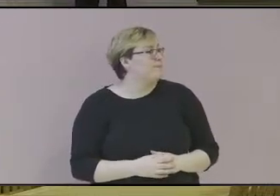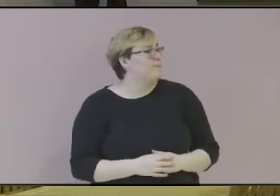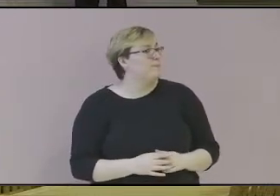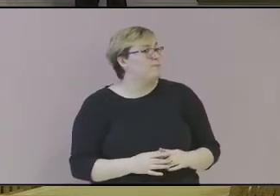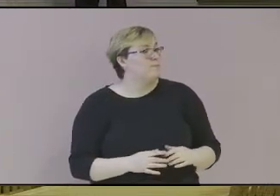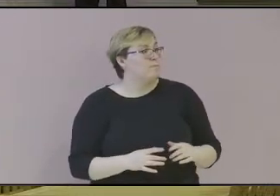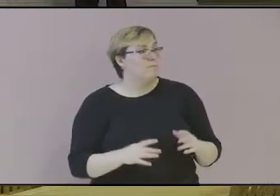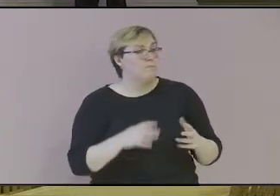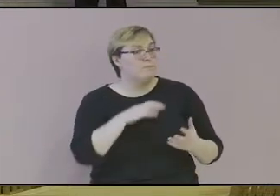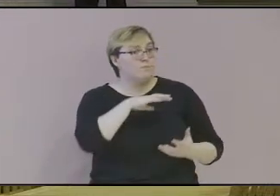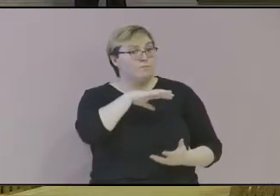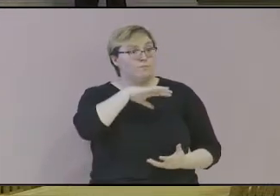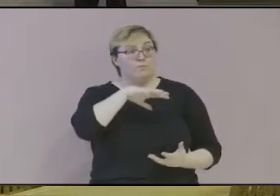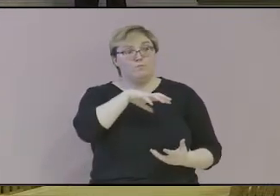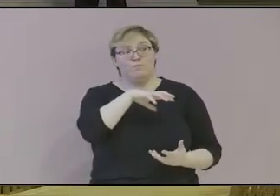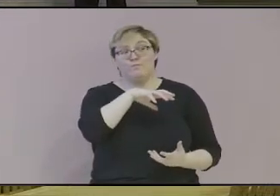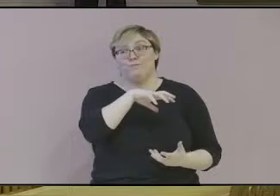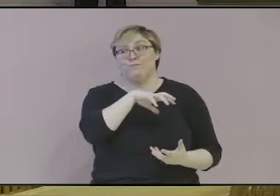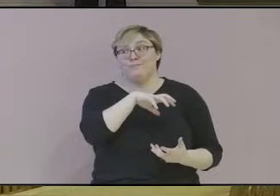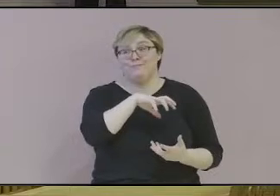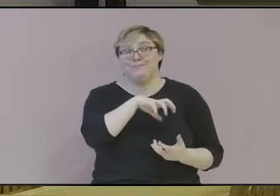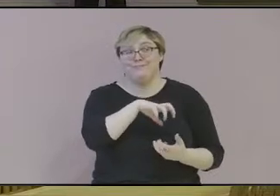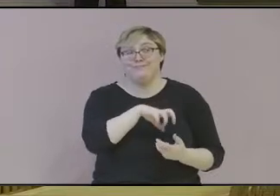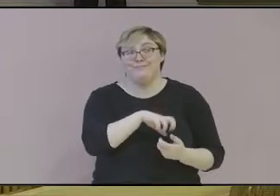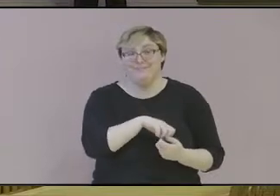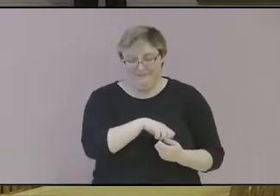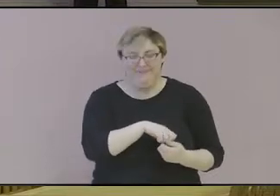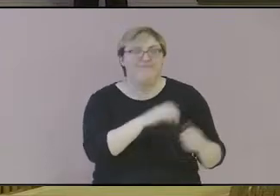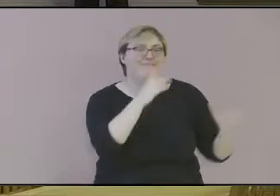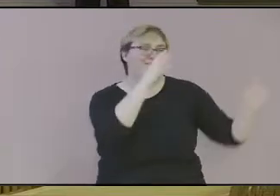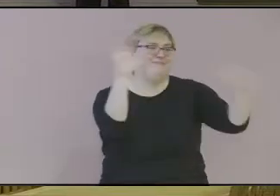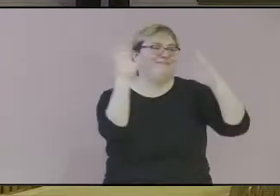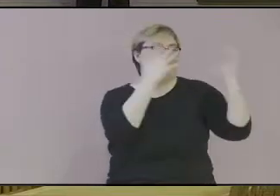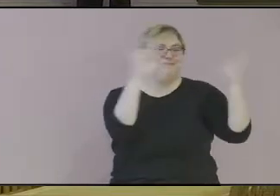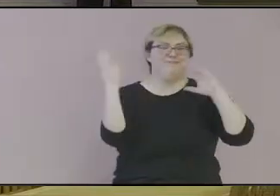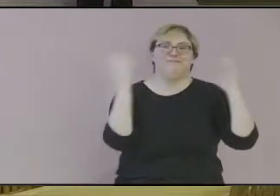Shall we repair to a reception? There's a